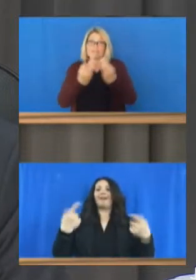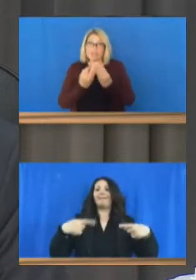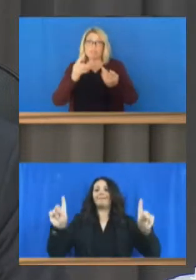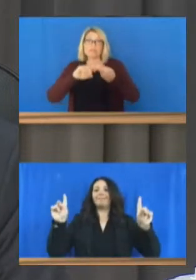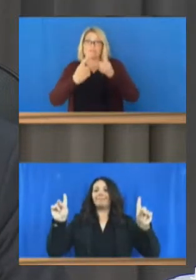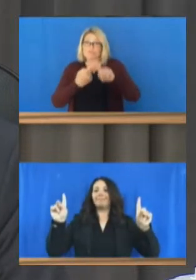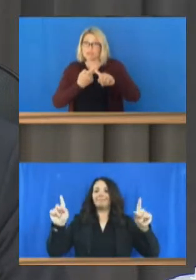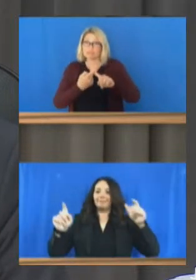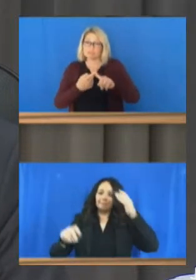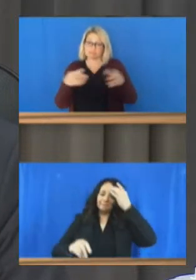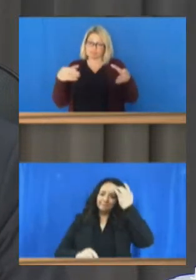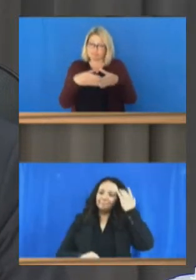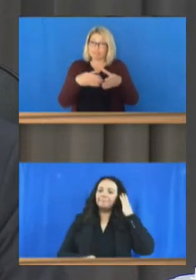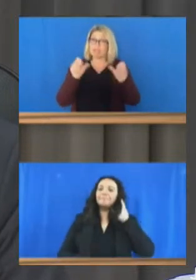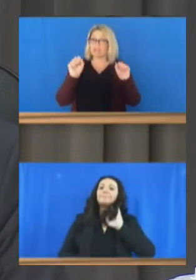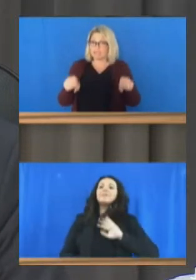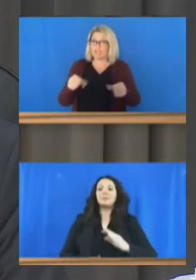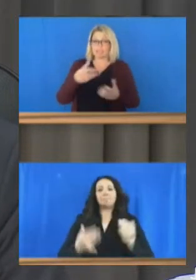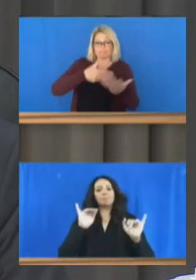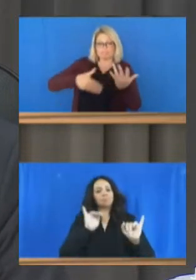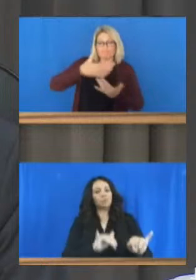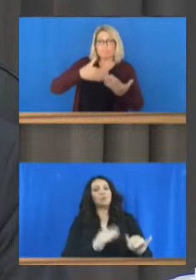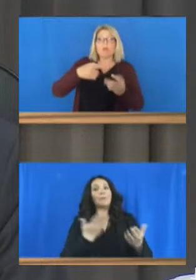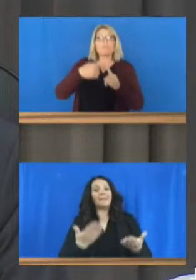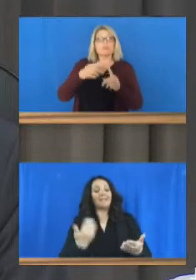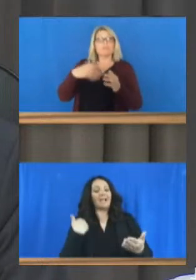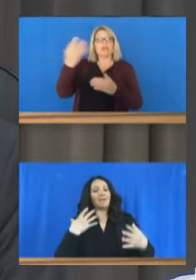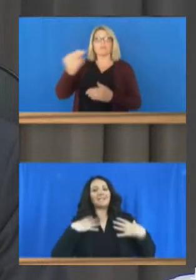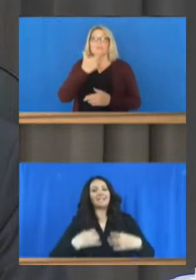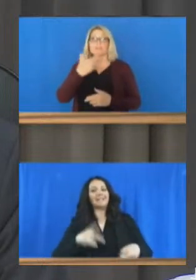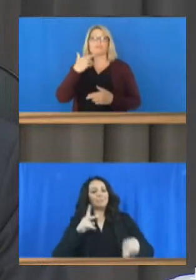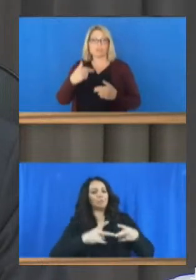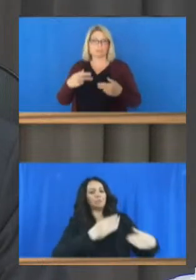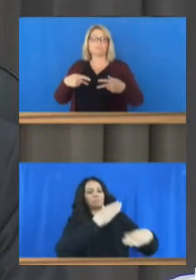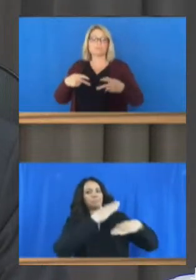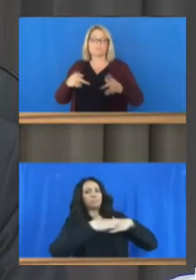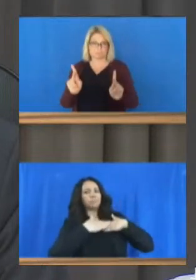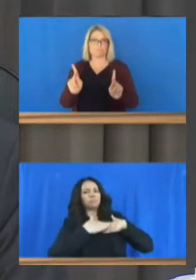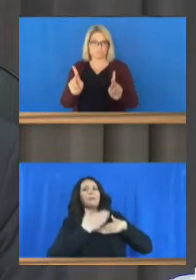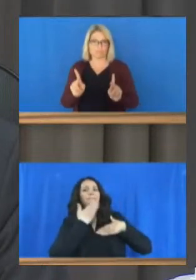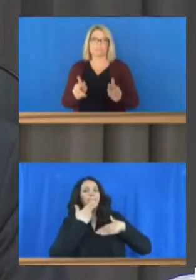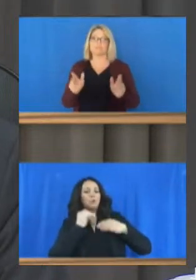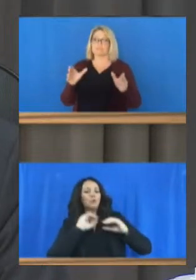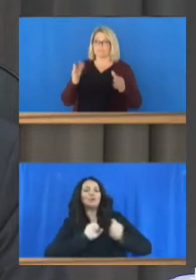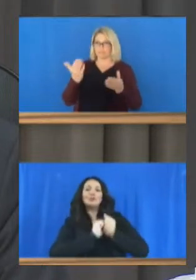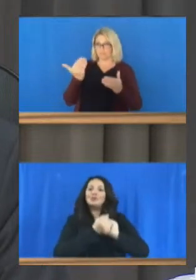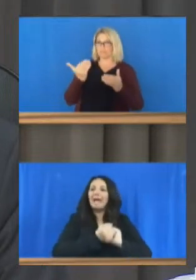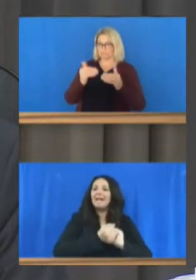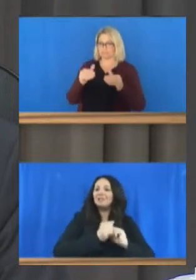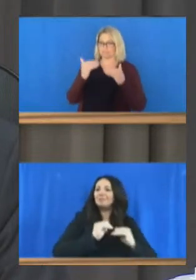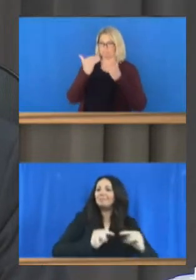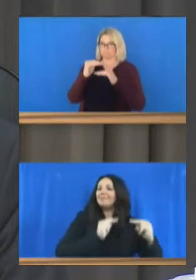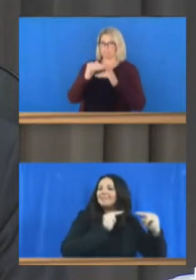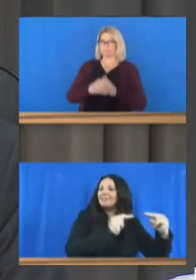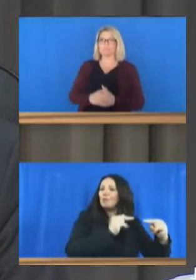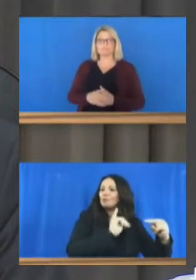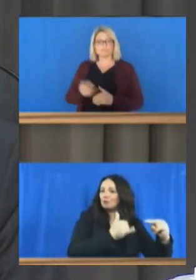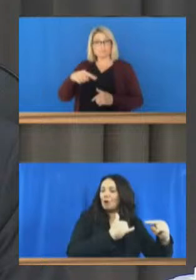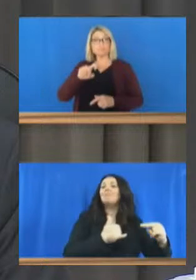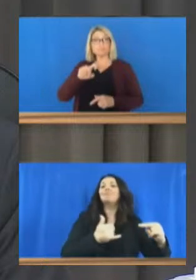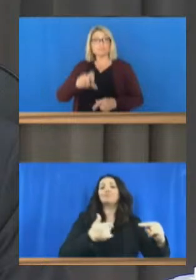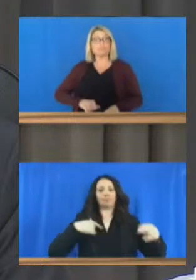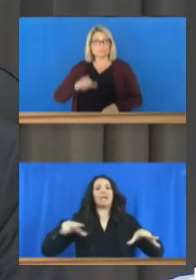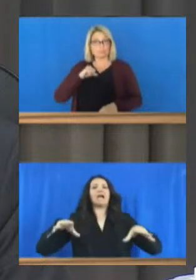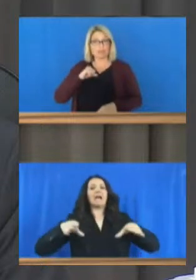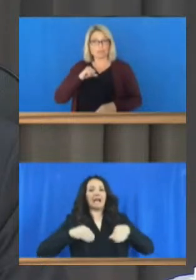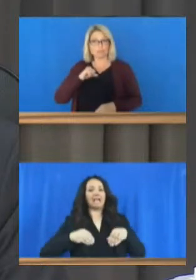concern the daily numbers of cases growing and growing, and the restrictions that the government of Nova Scotia is having to put